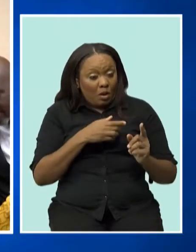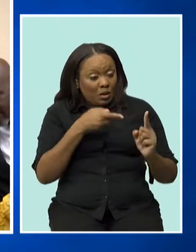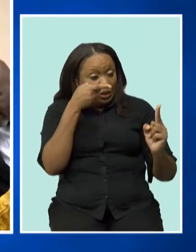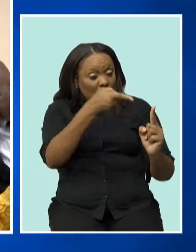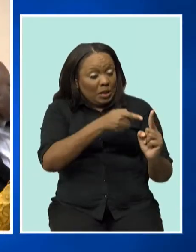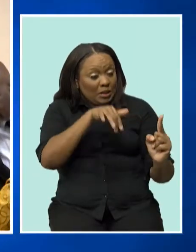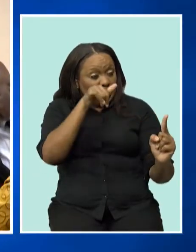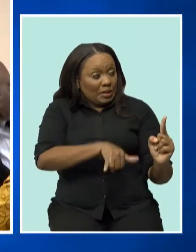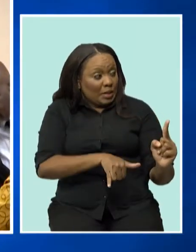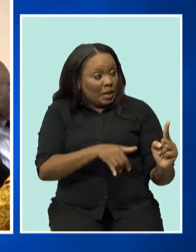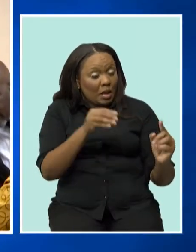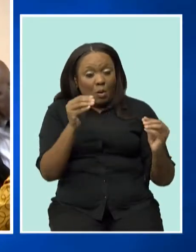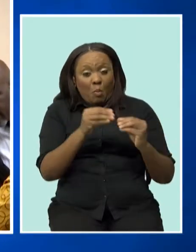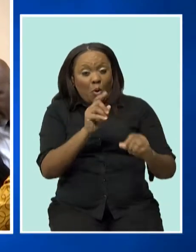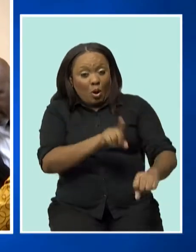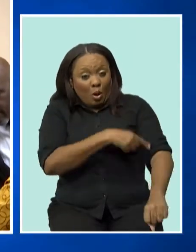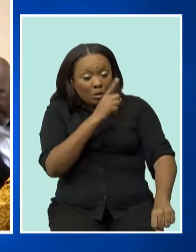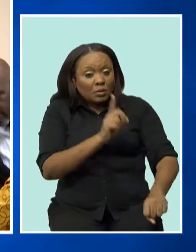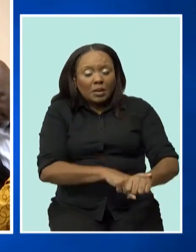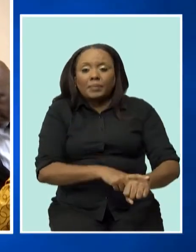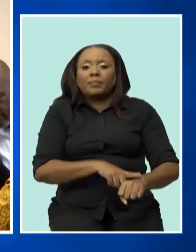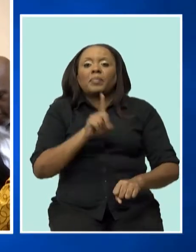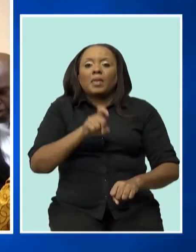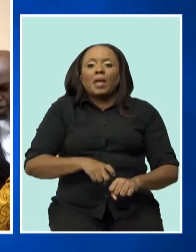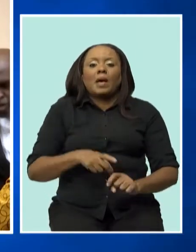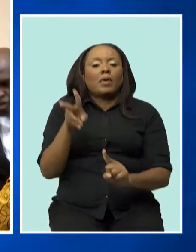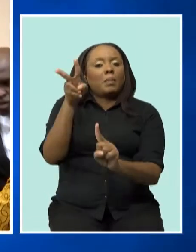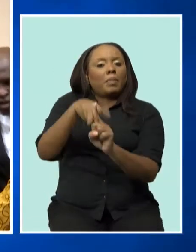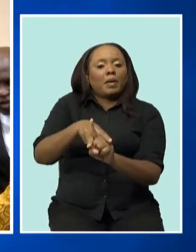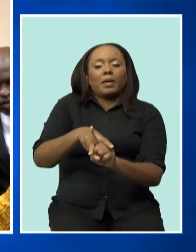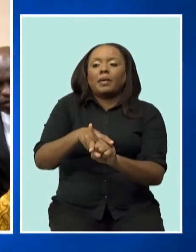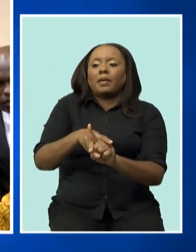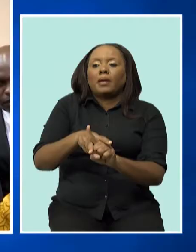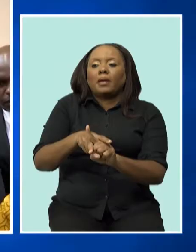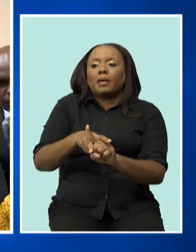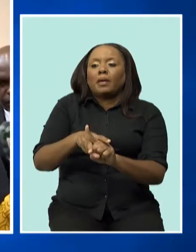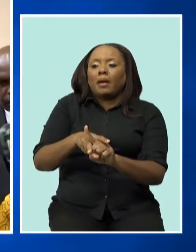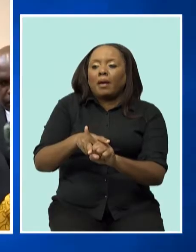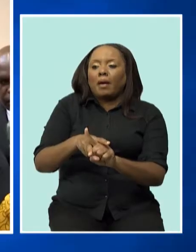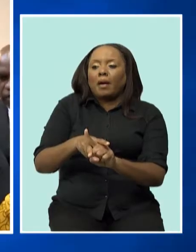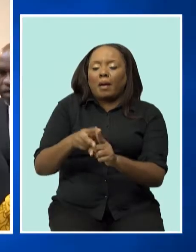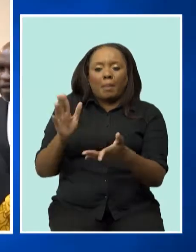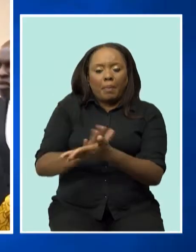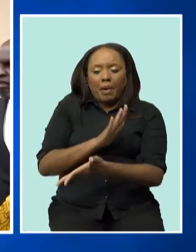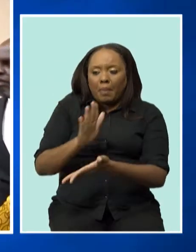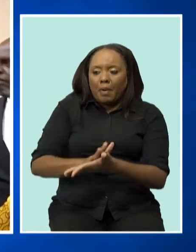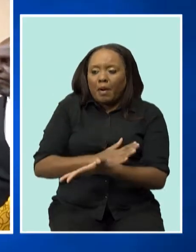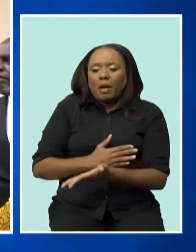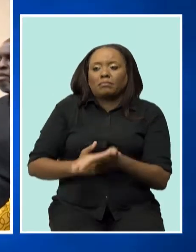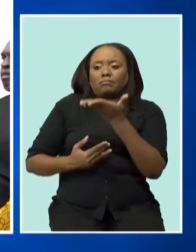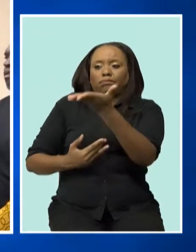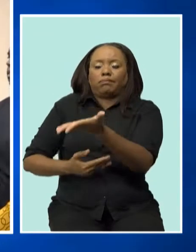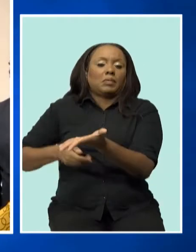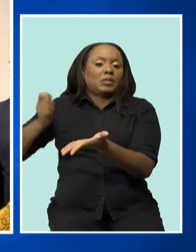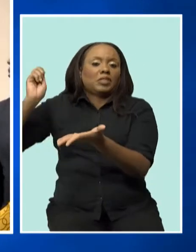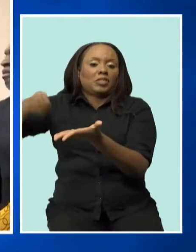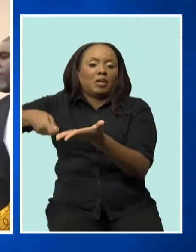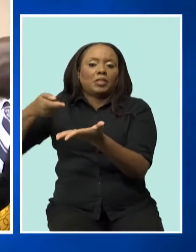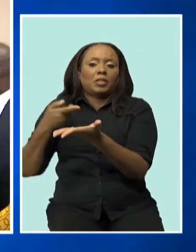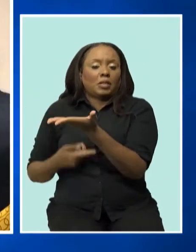court order to extend that time. And this morning, on our end, we would like to see that there's some sort